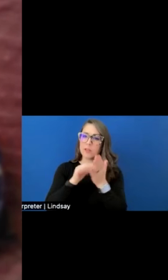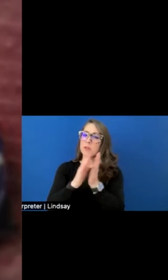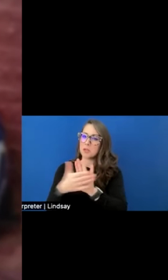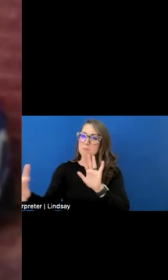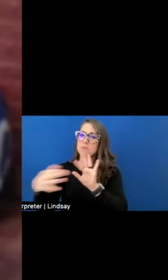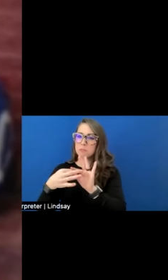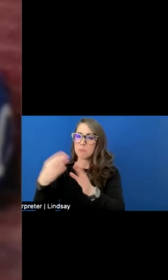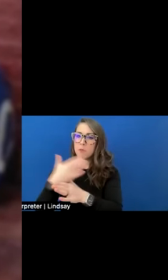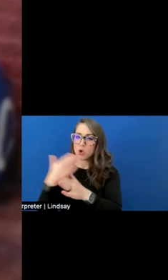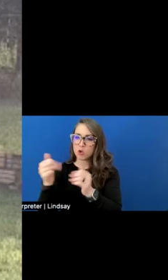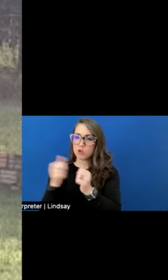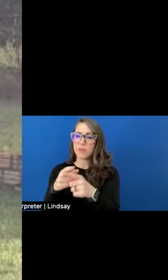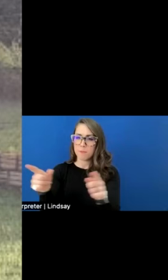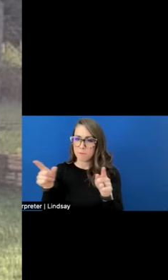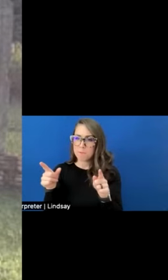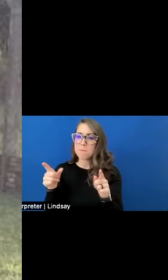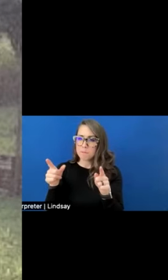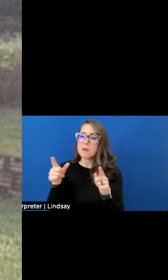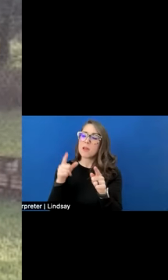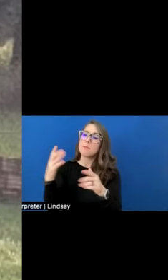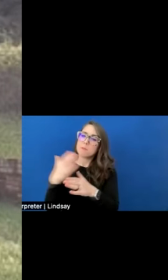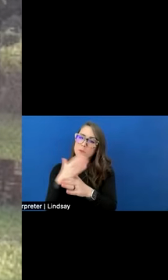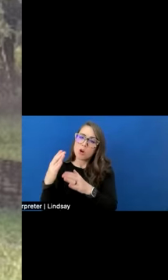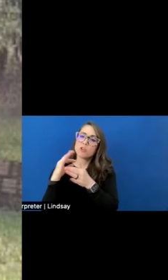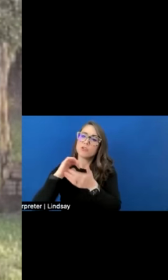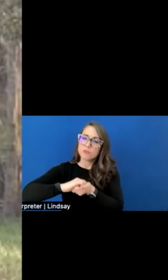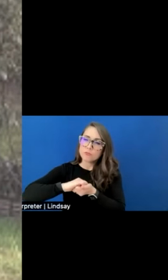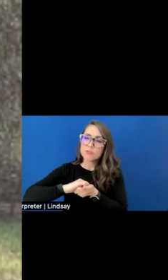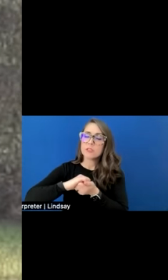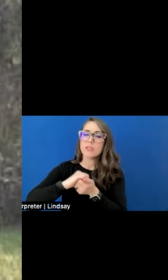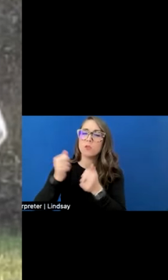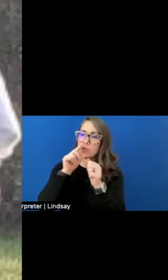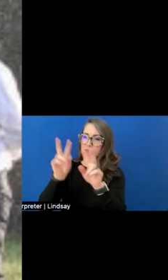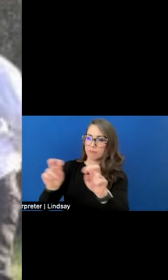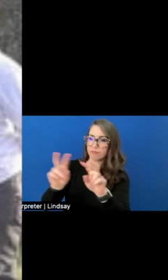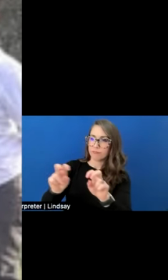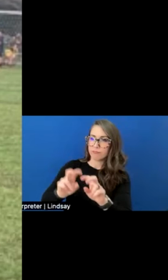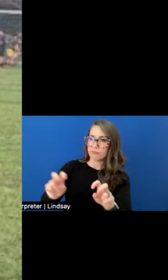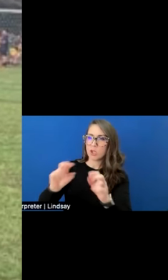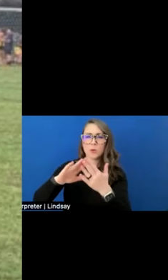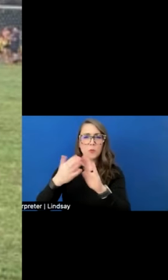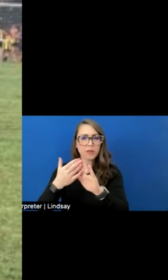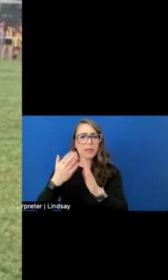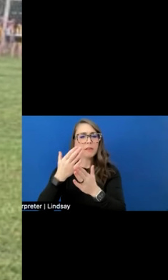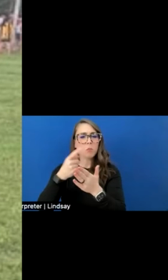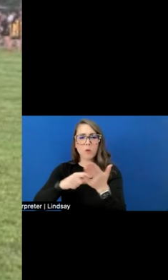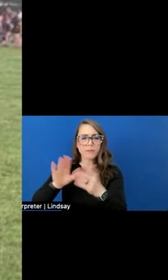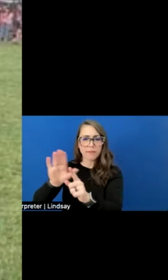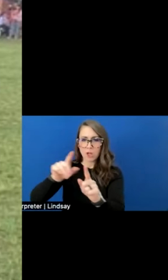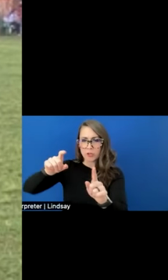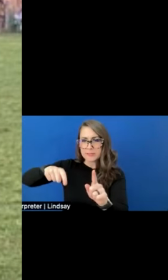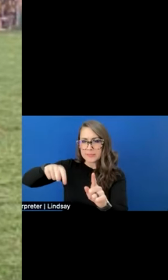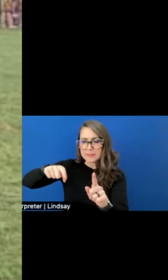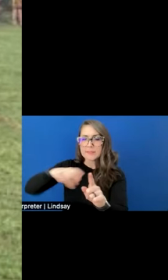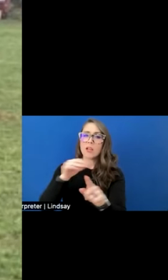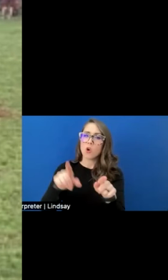in terms of looking at what needs are in the community, and also we have become partners in terms of working with